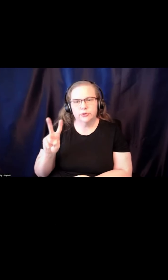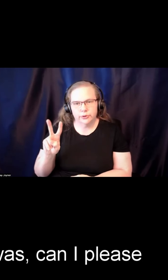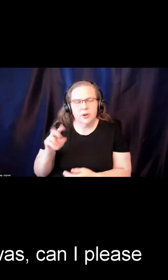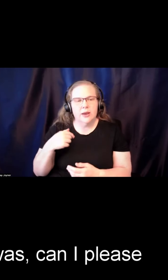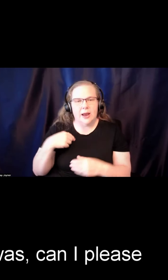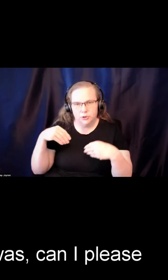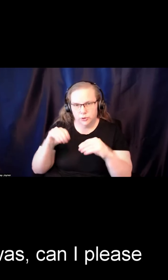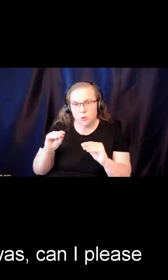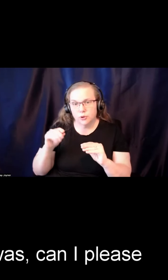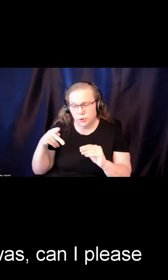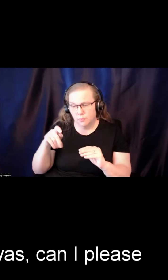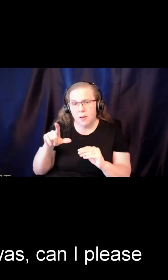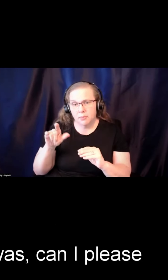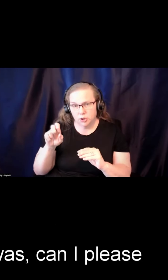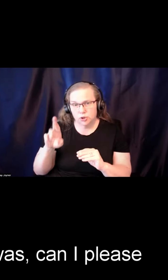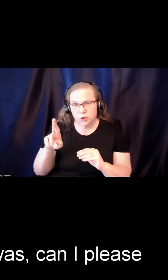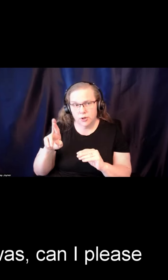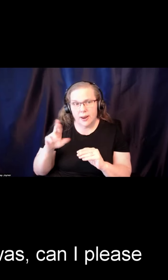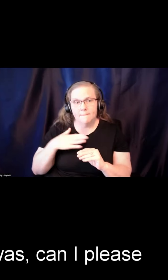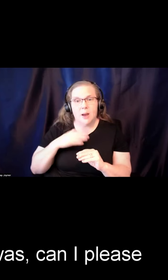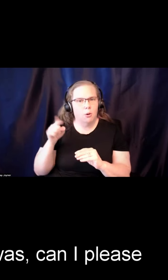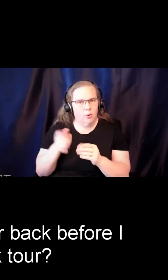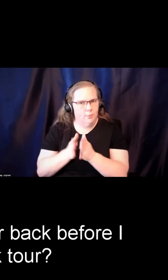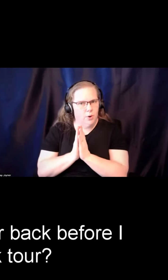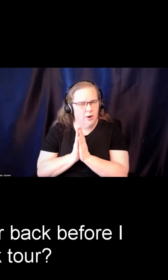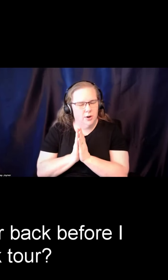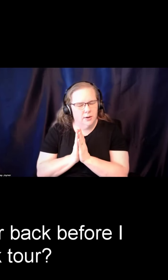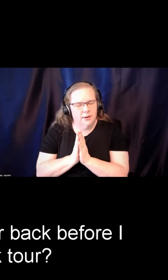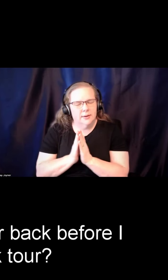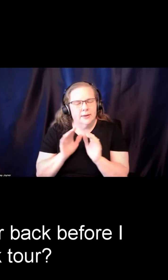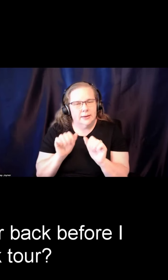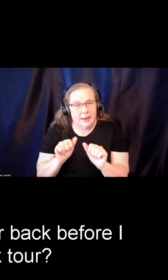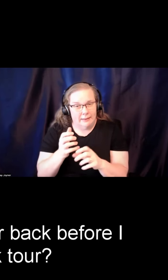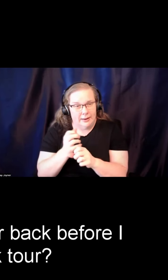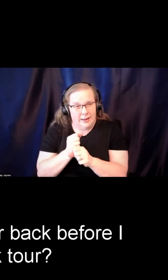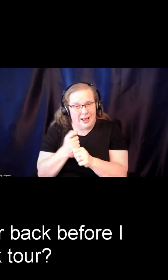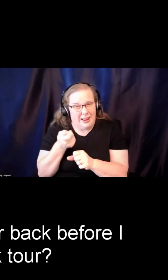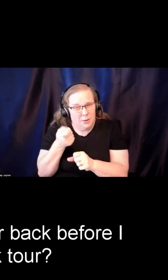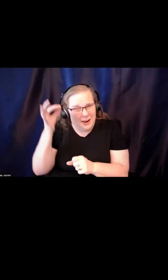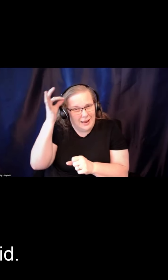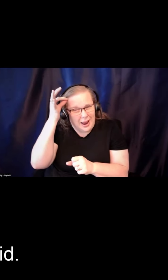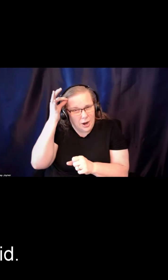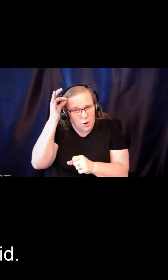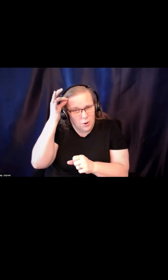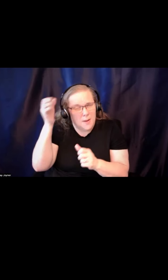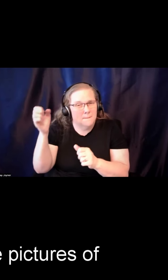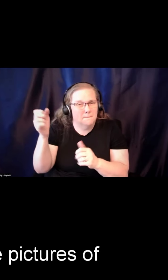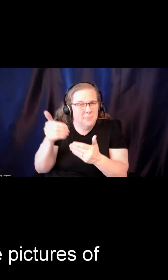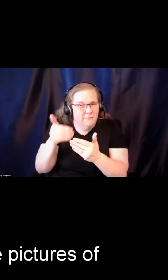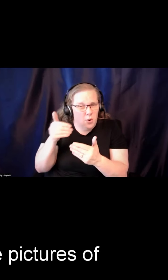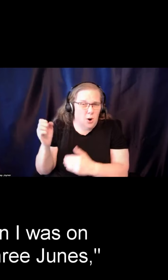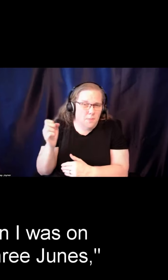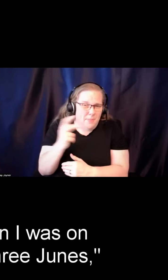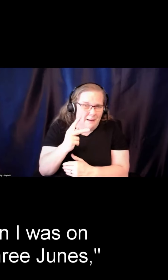publisher. And my only prayer, was, can I please get a little bit of hair back before I go on book tour? And I did. Wow. If you